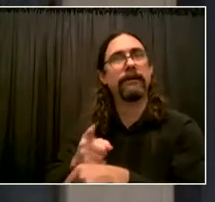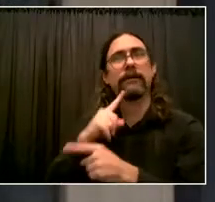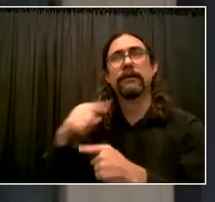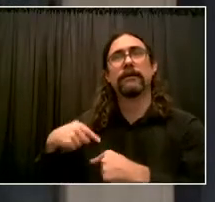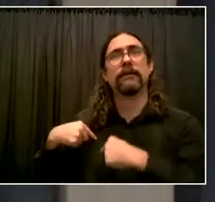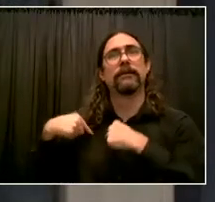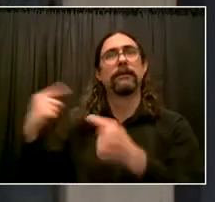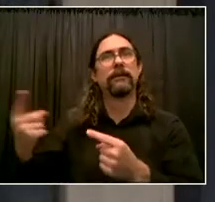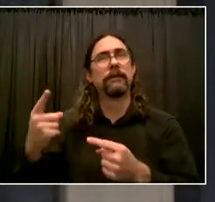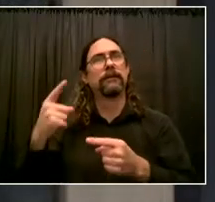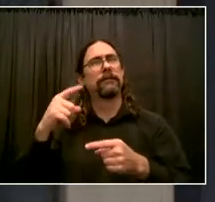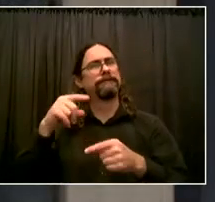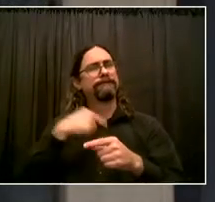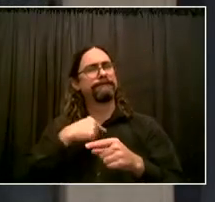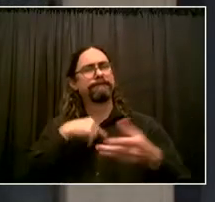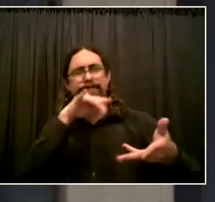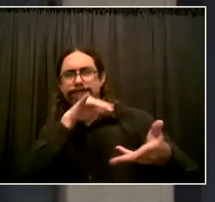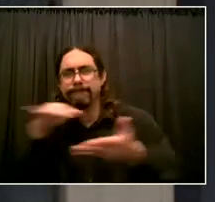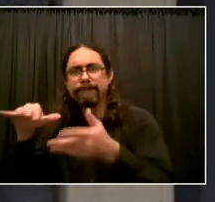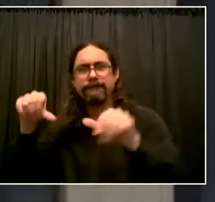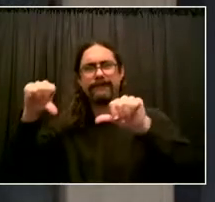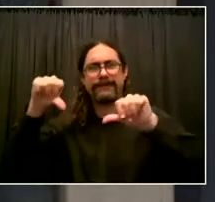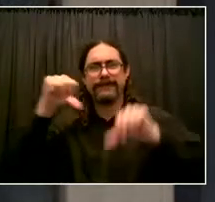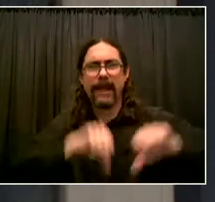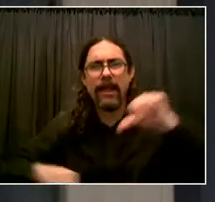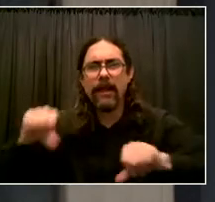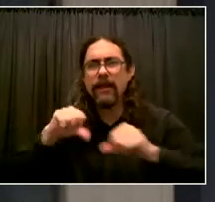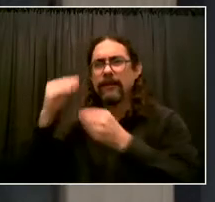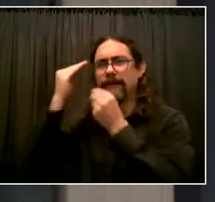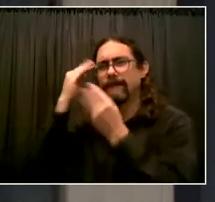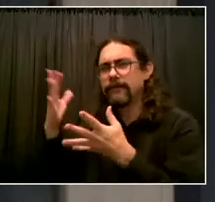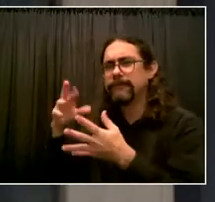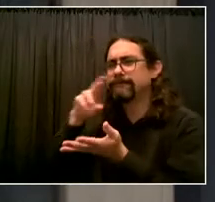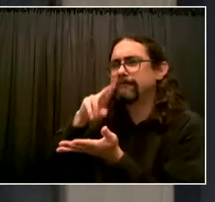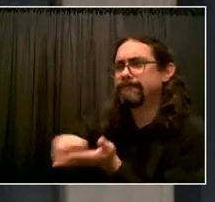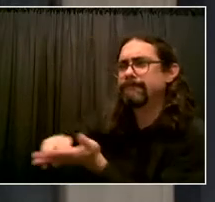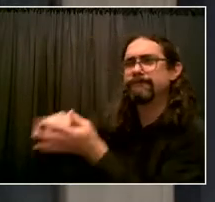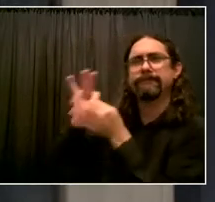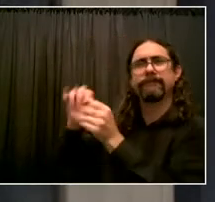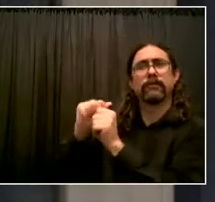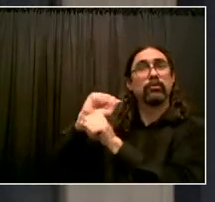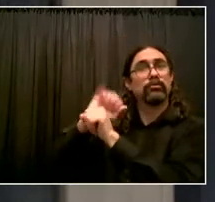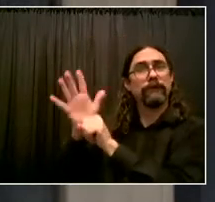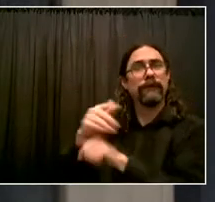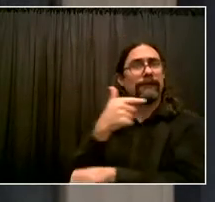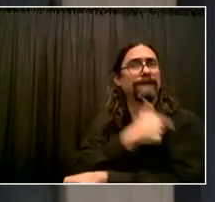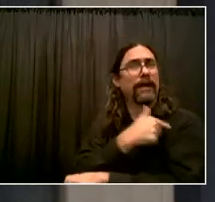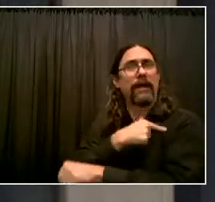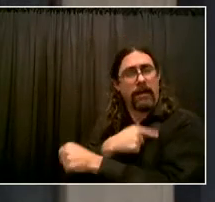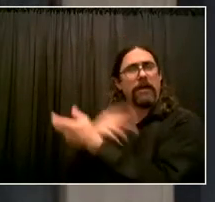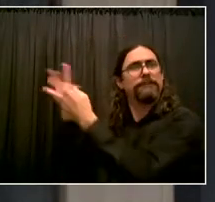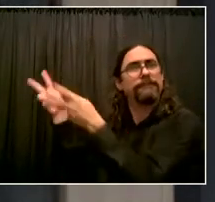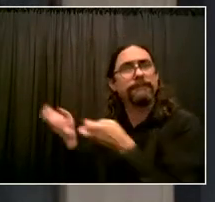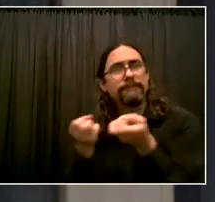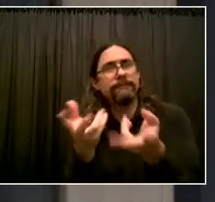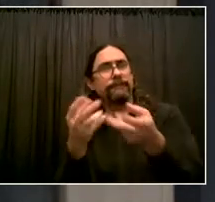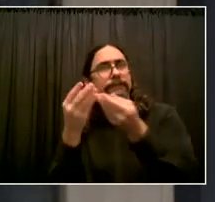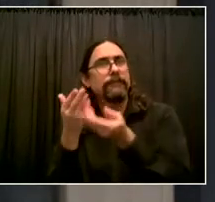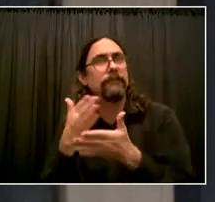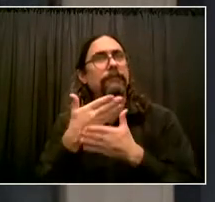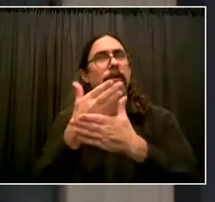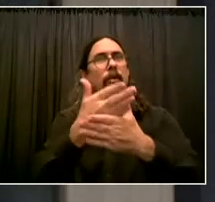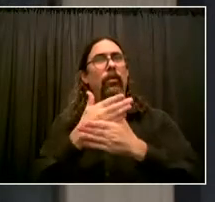can work together as a city to fight the coronavirus. Last week's vaccine news means that even